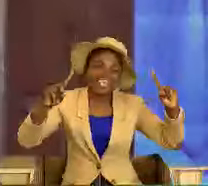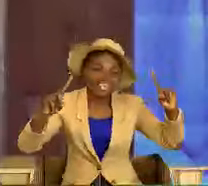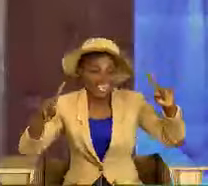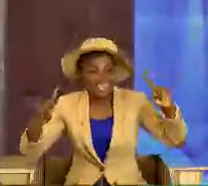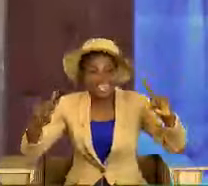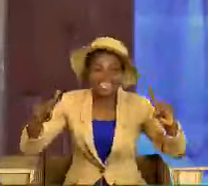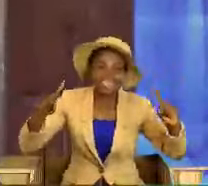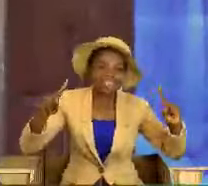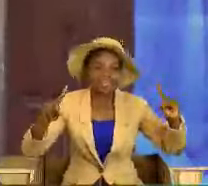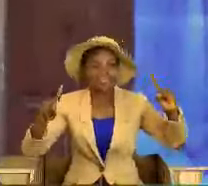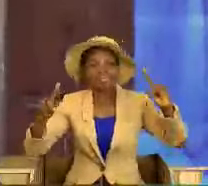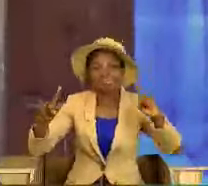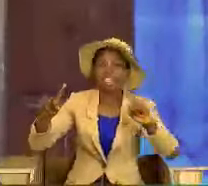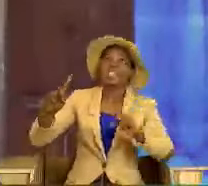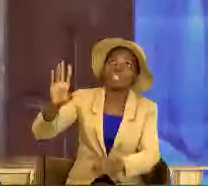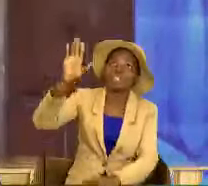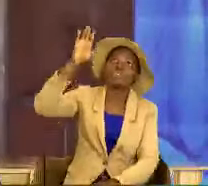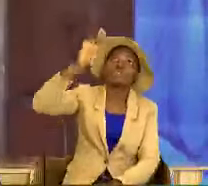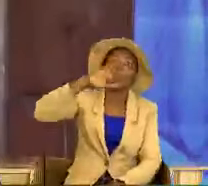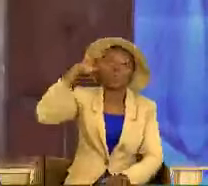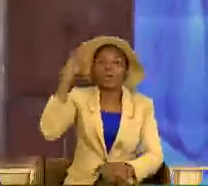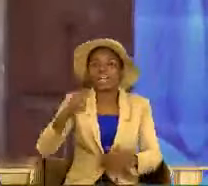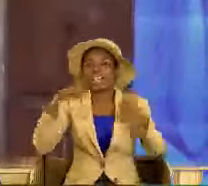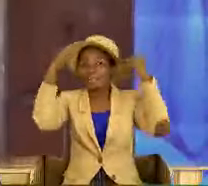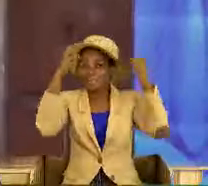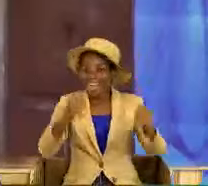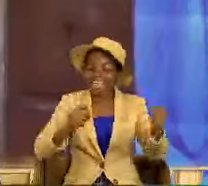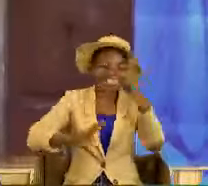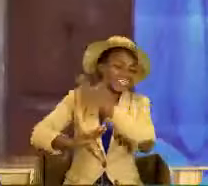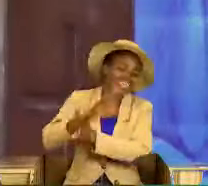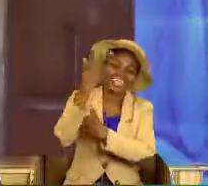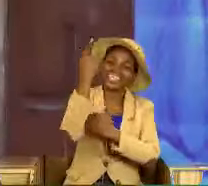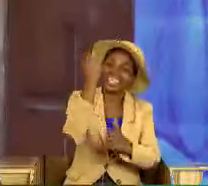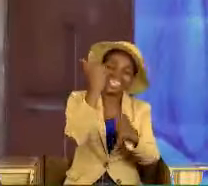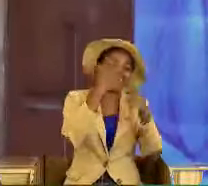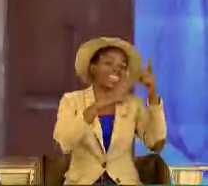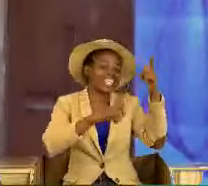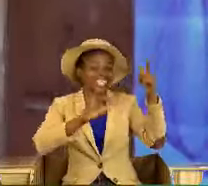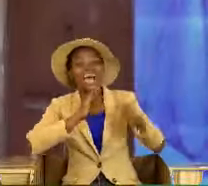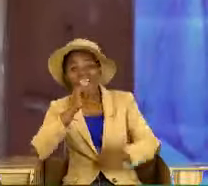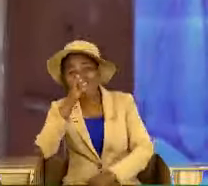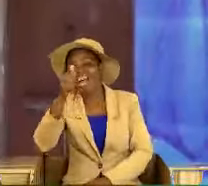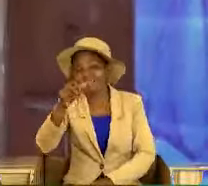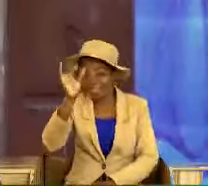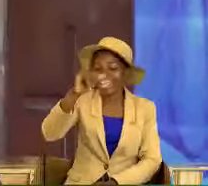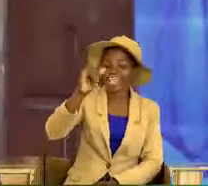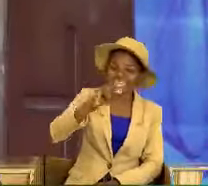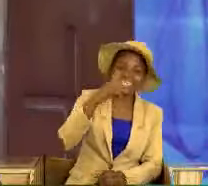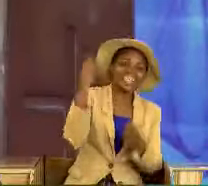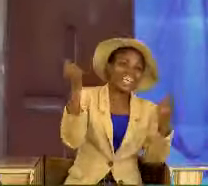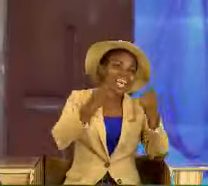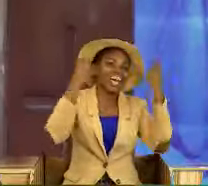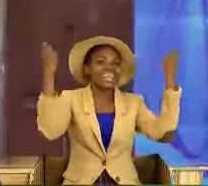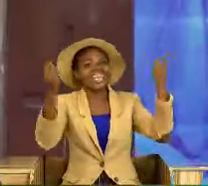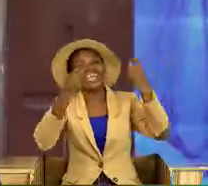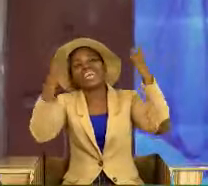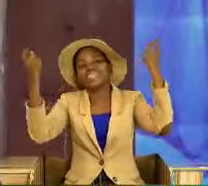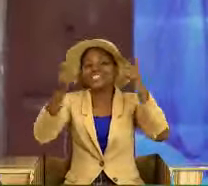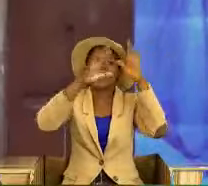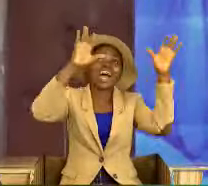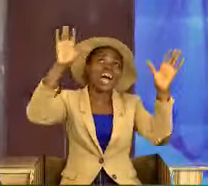every you are the Mighty God The Great I Am hallelujah